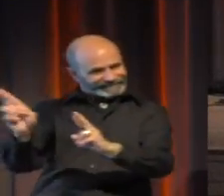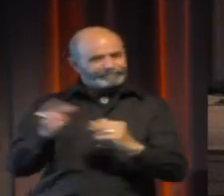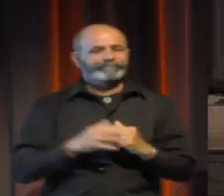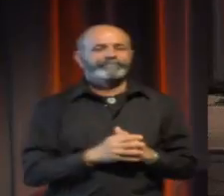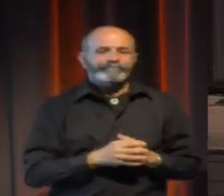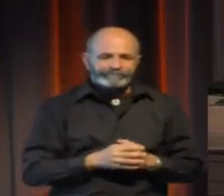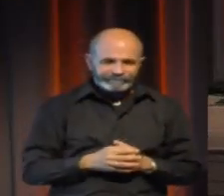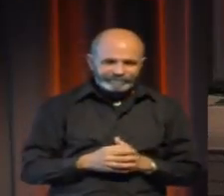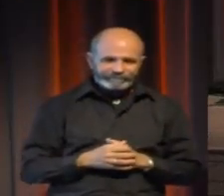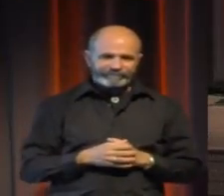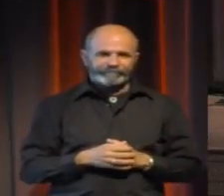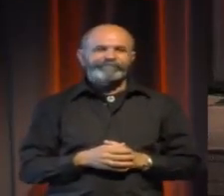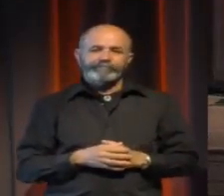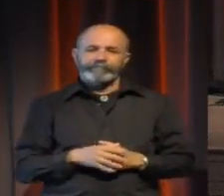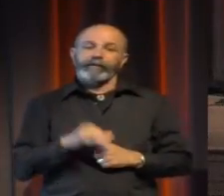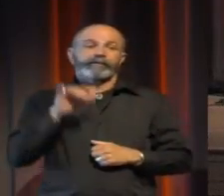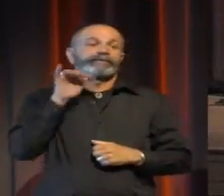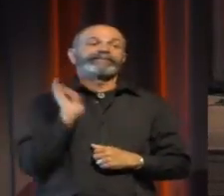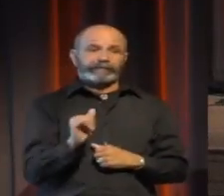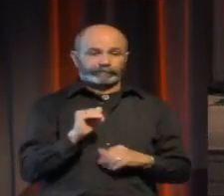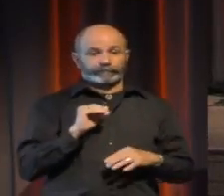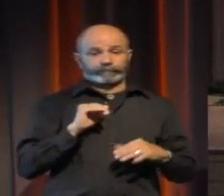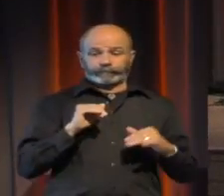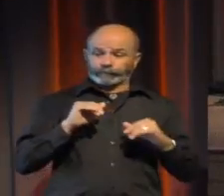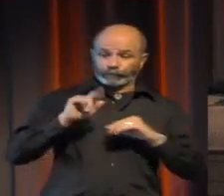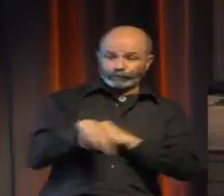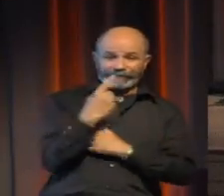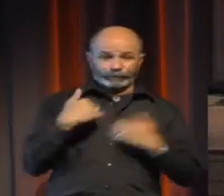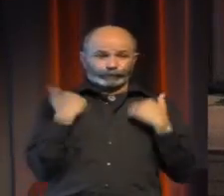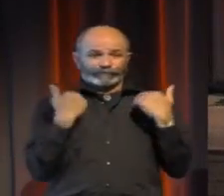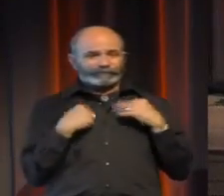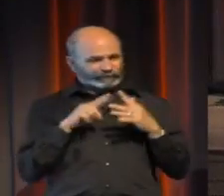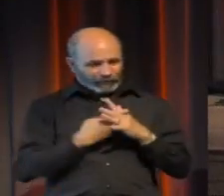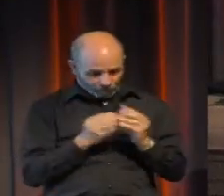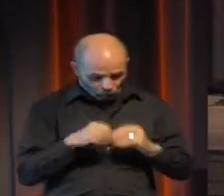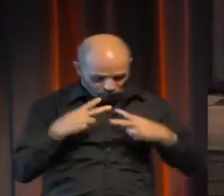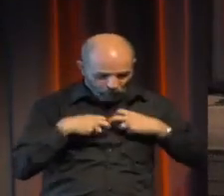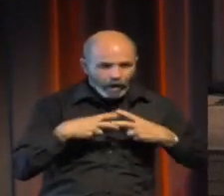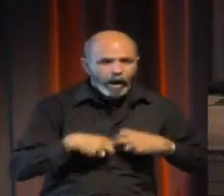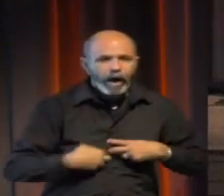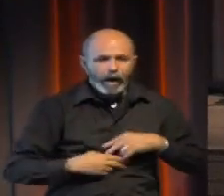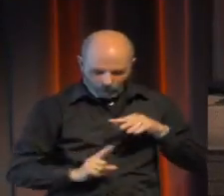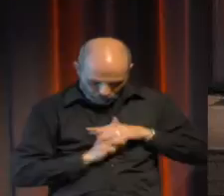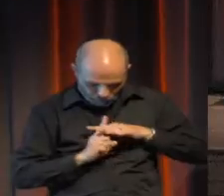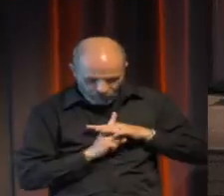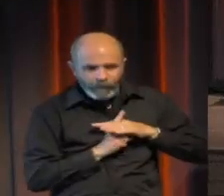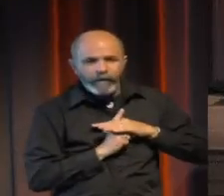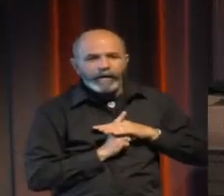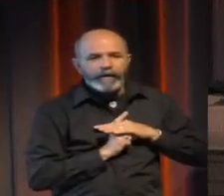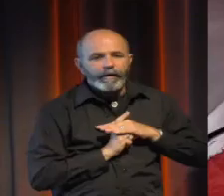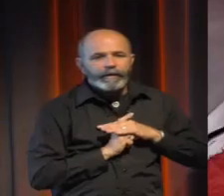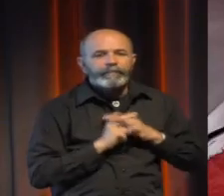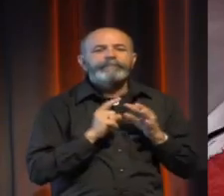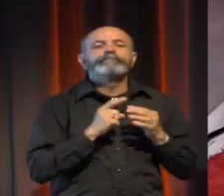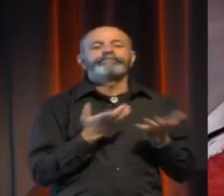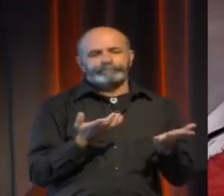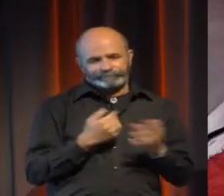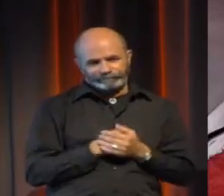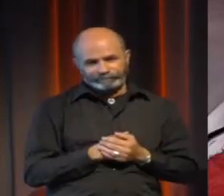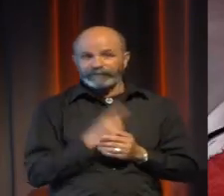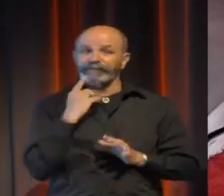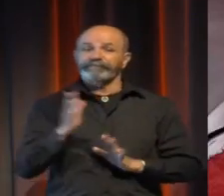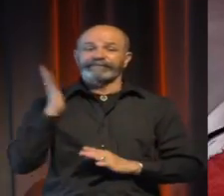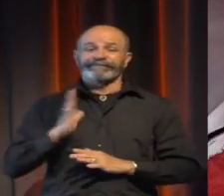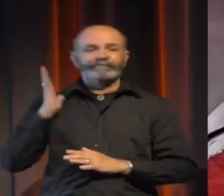are trying to pinpoint, to find out what they like doing. Whereas in the past, in terms of occupations, for